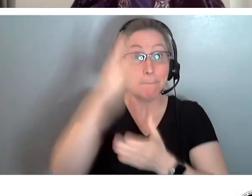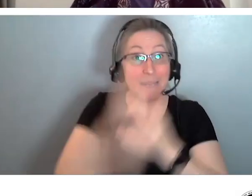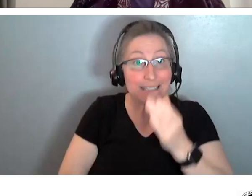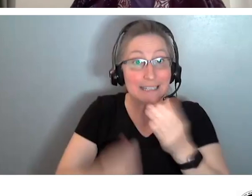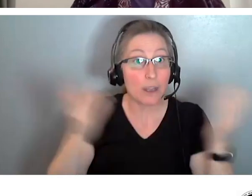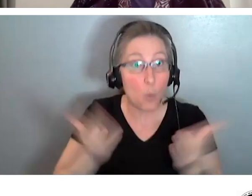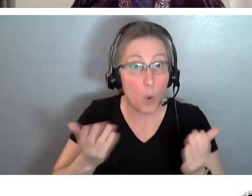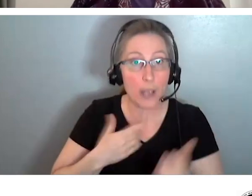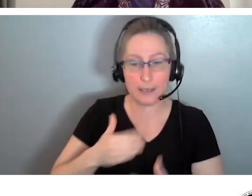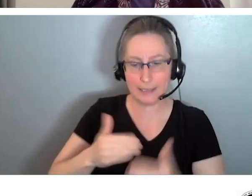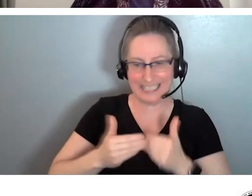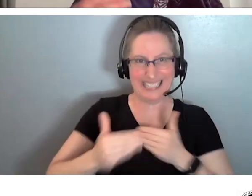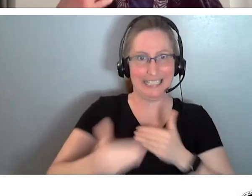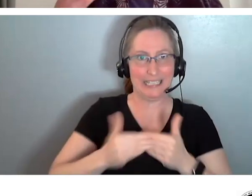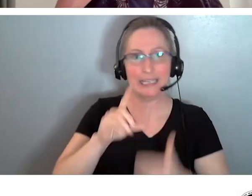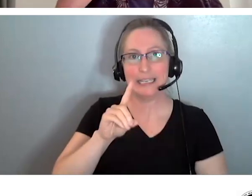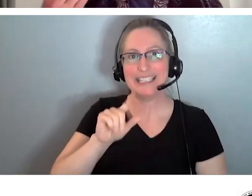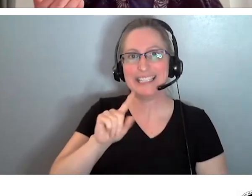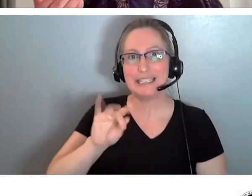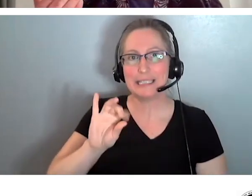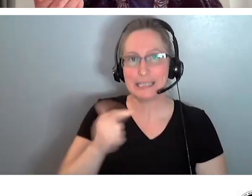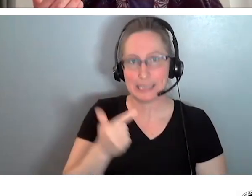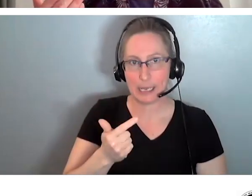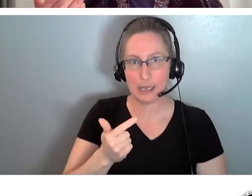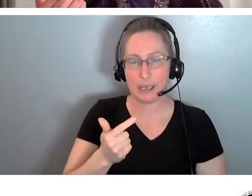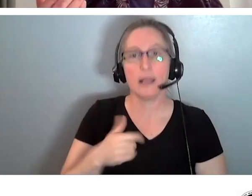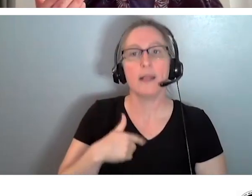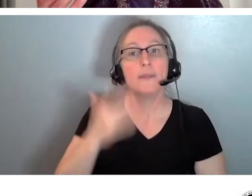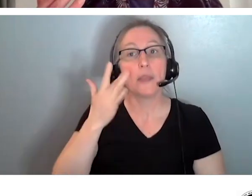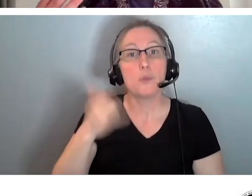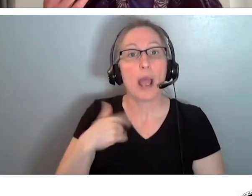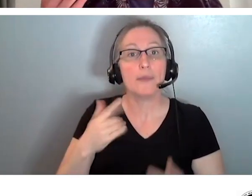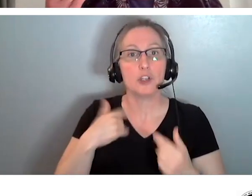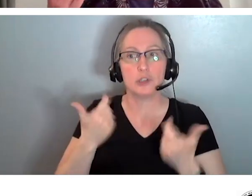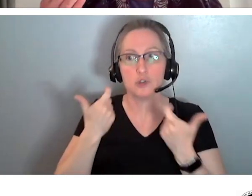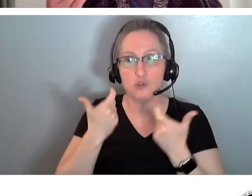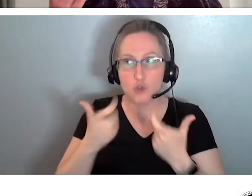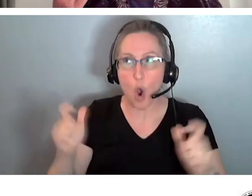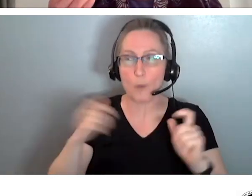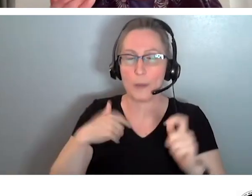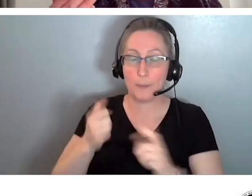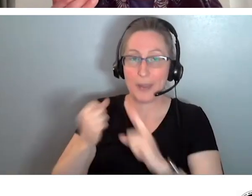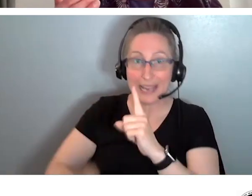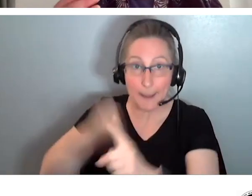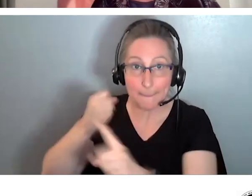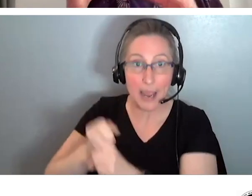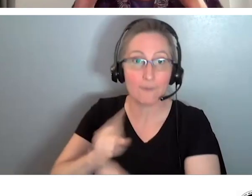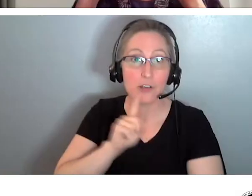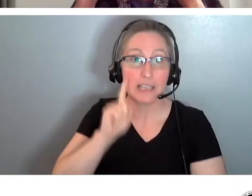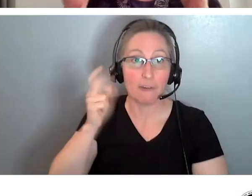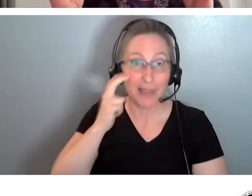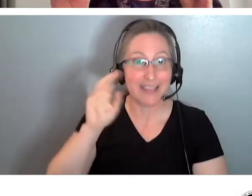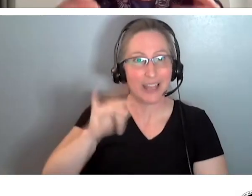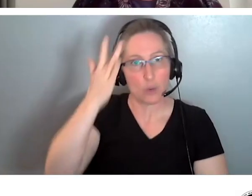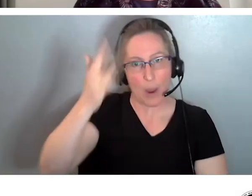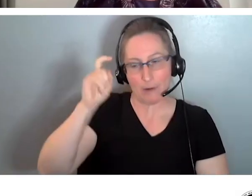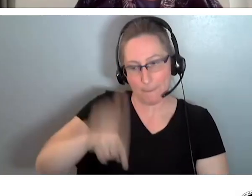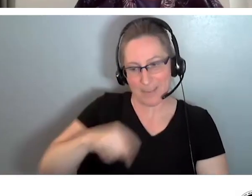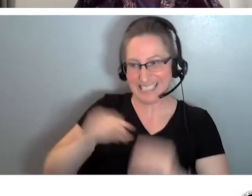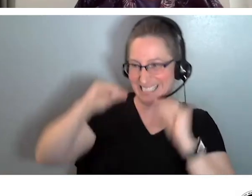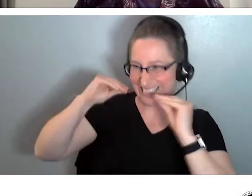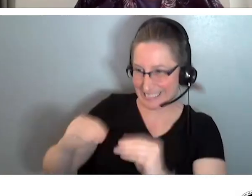distancing. And that's why, because there's such a great effect in deafblindness, we must come to understand it and learn how to